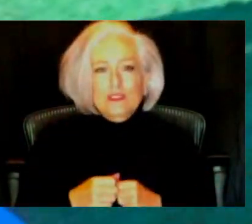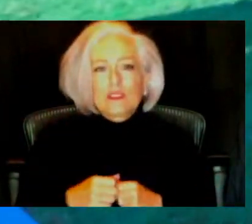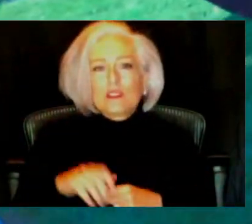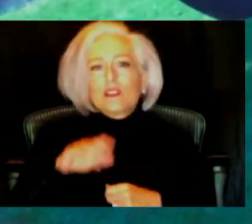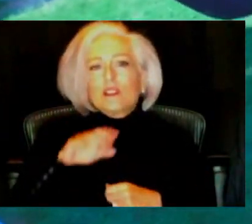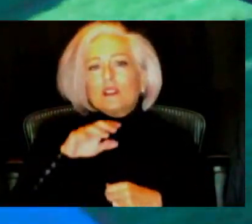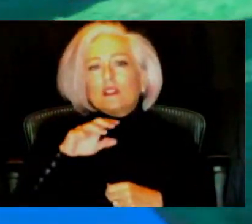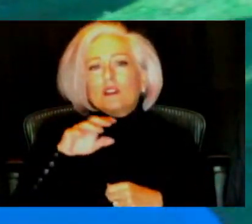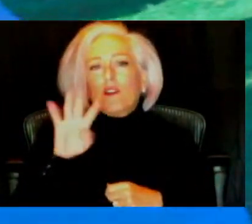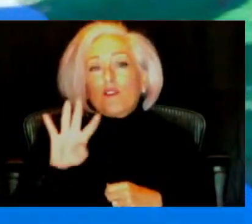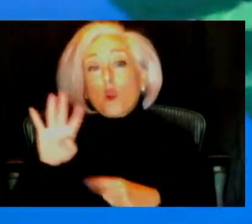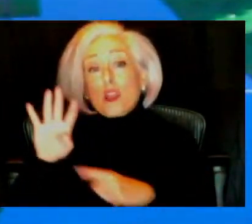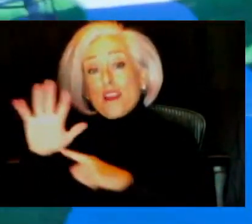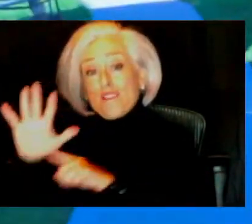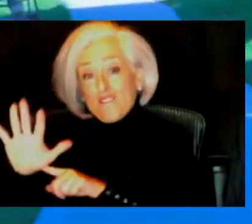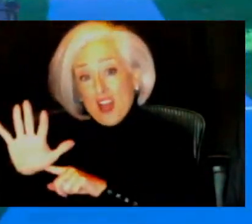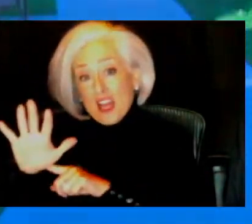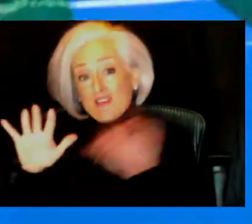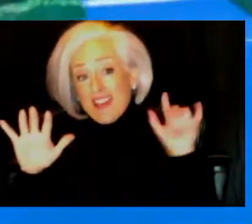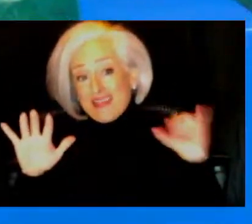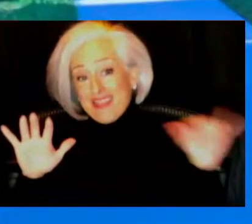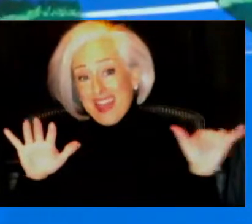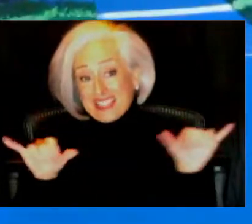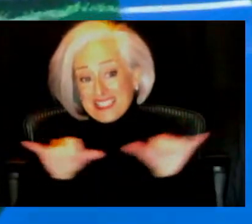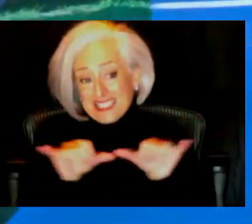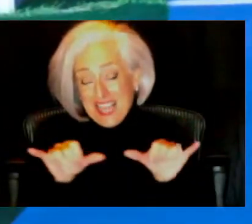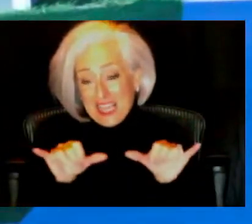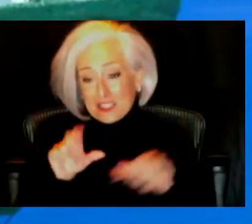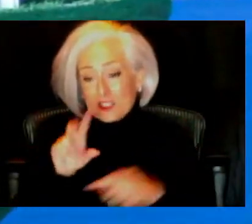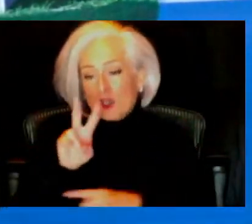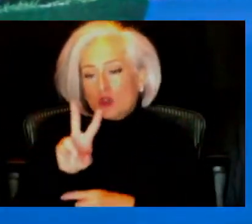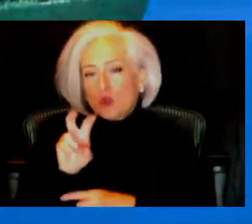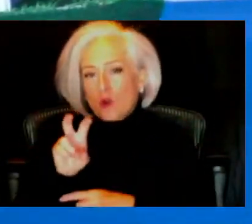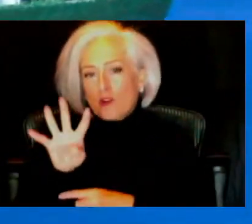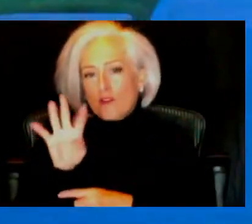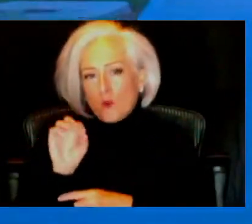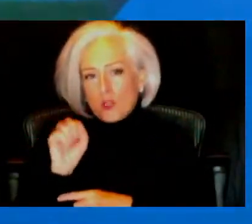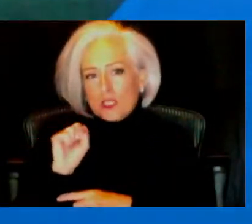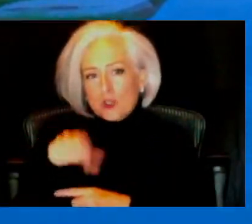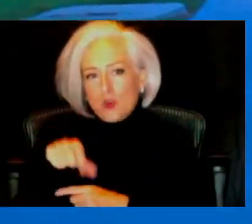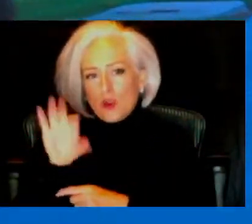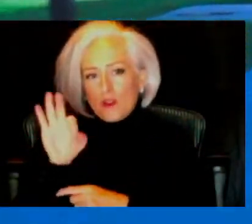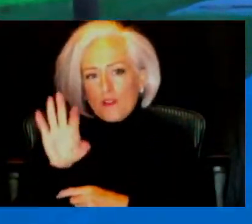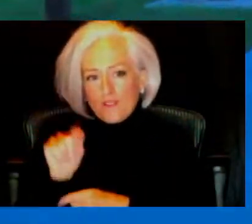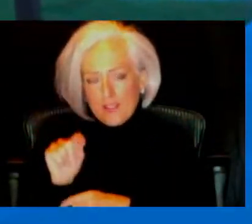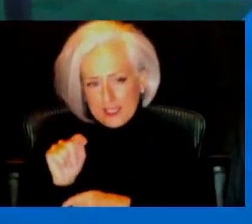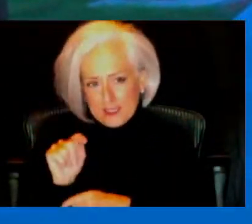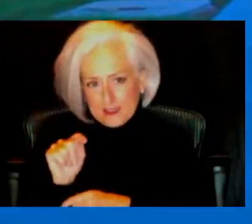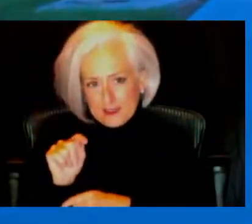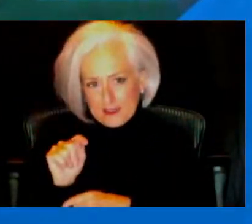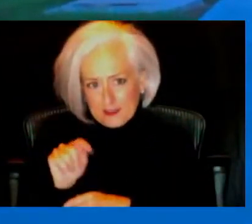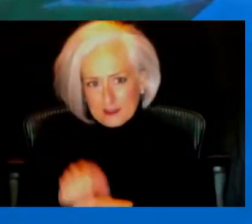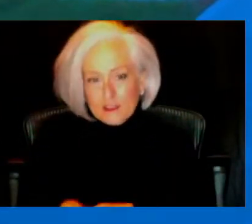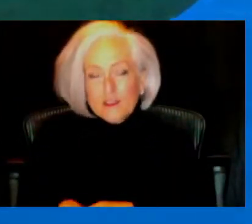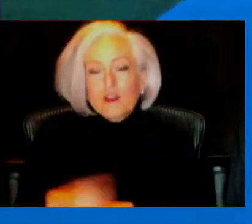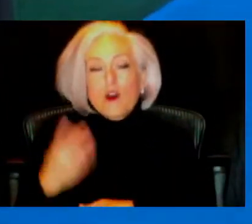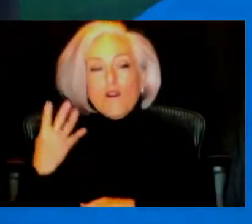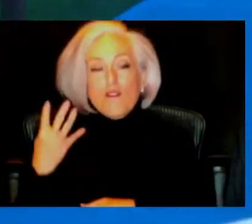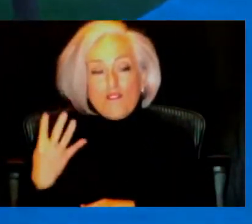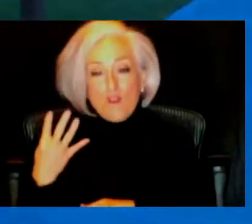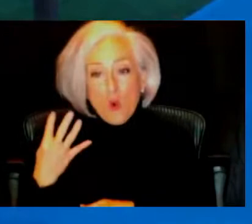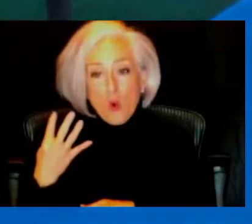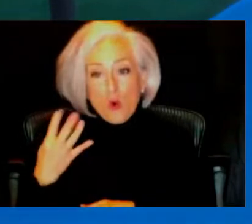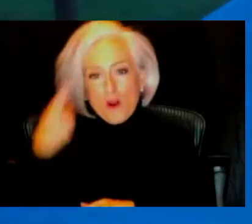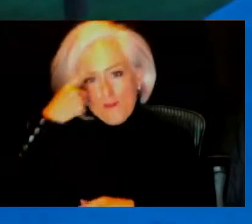45 of them are this size, so they're the 240 square foot houses. And then we have 4 family size houses, which